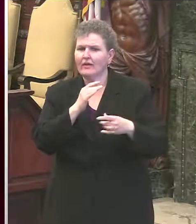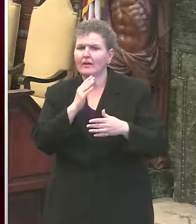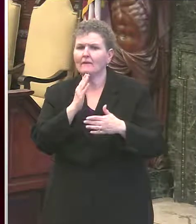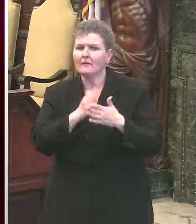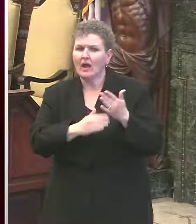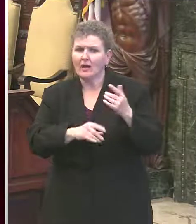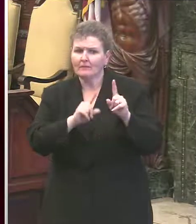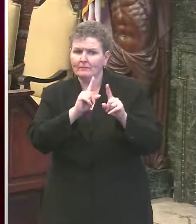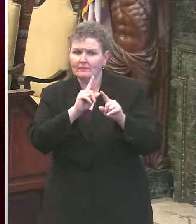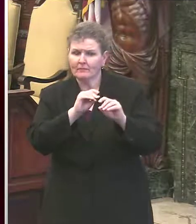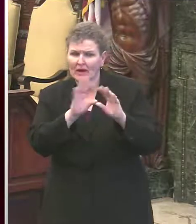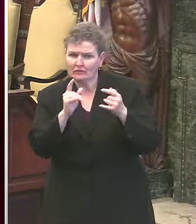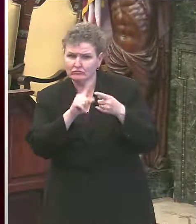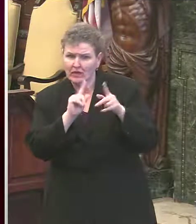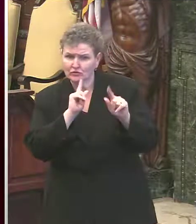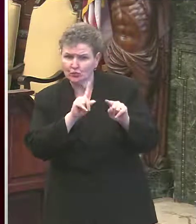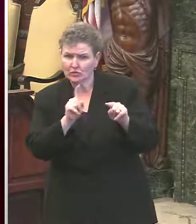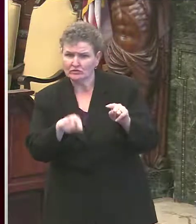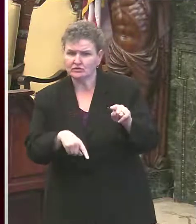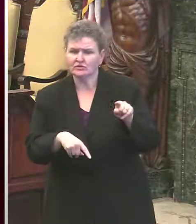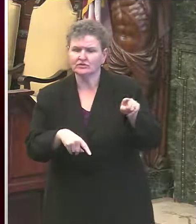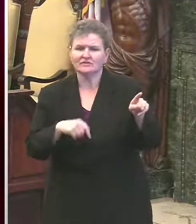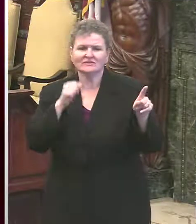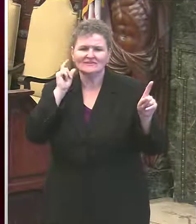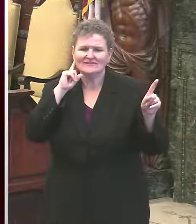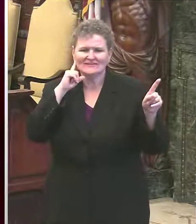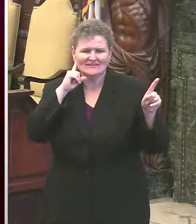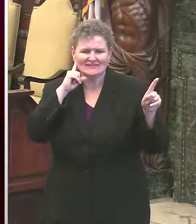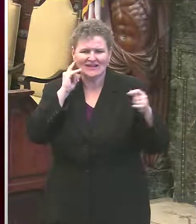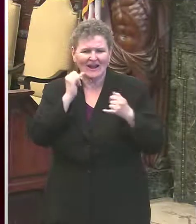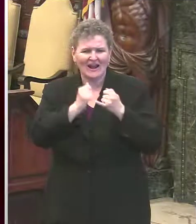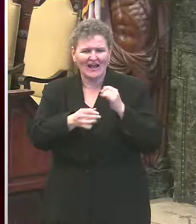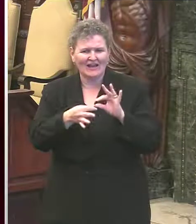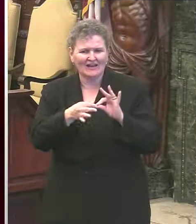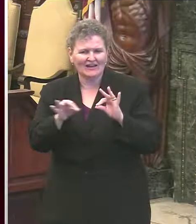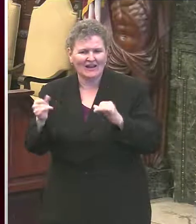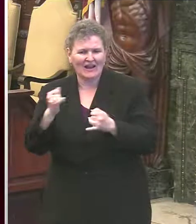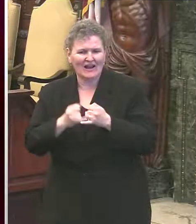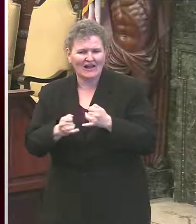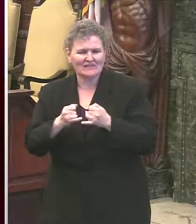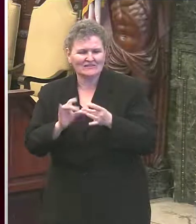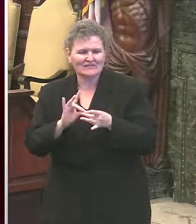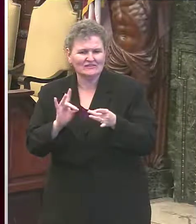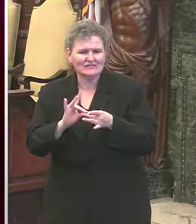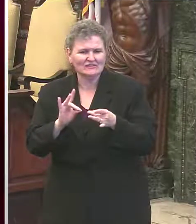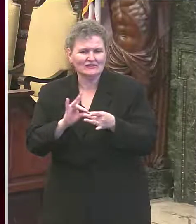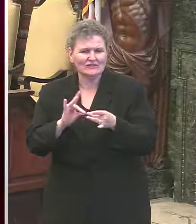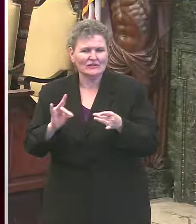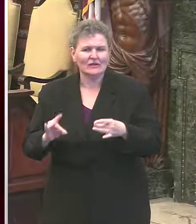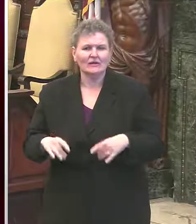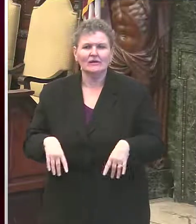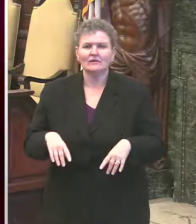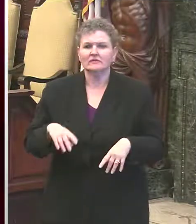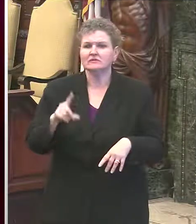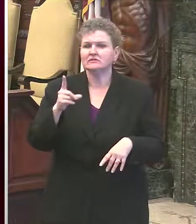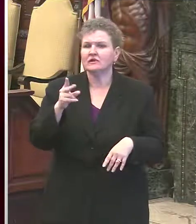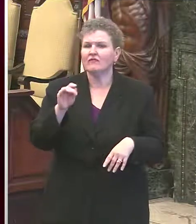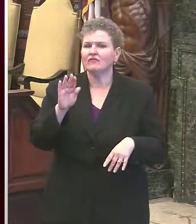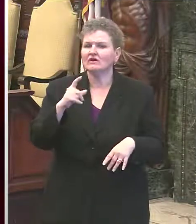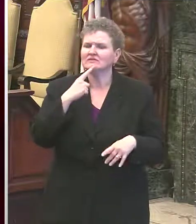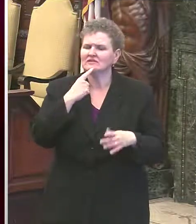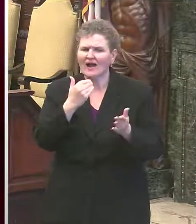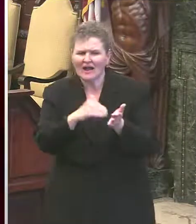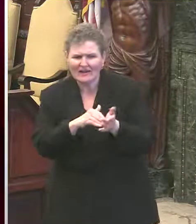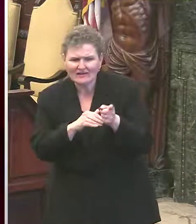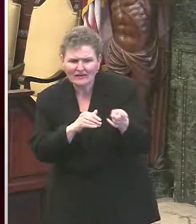Farley. No, I didn't hear the last 10 or 15 seconds. Dr. Farley, would you mind doing